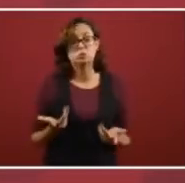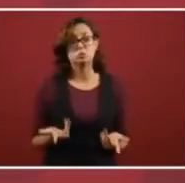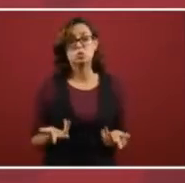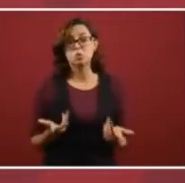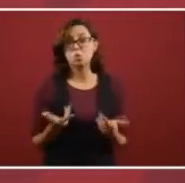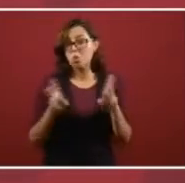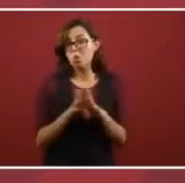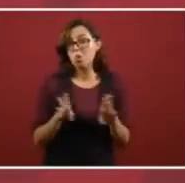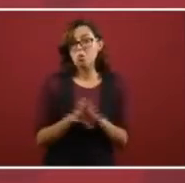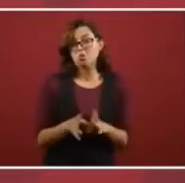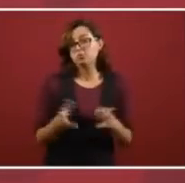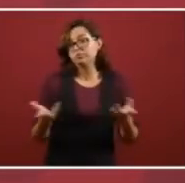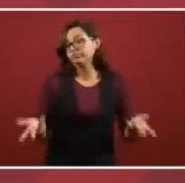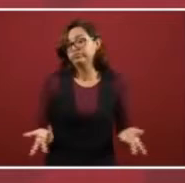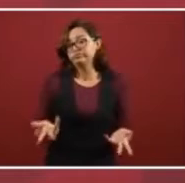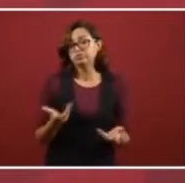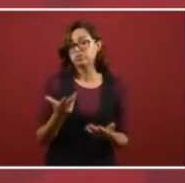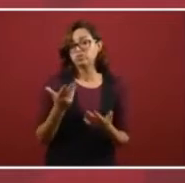that only